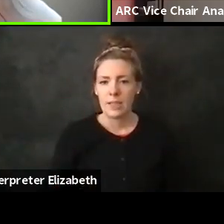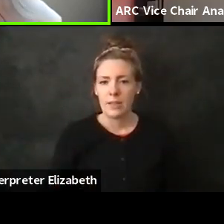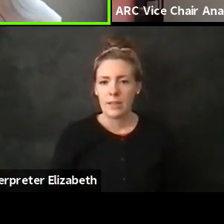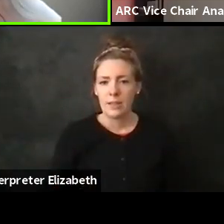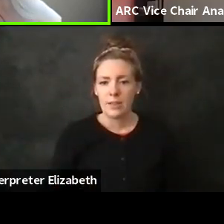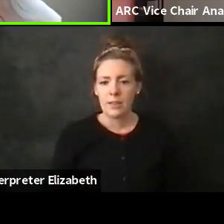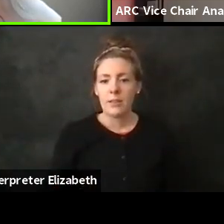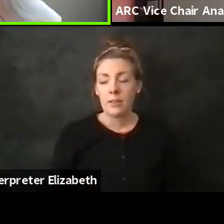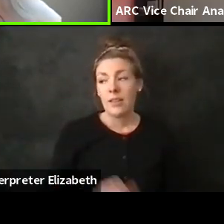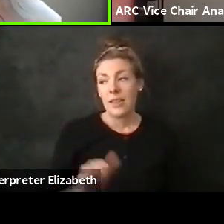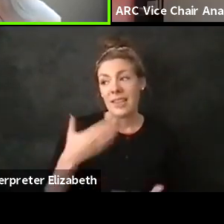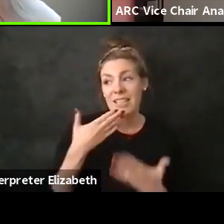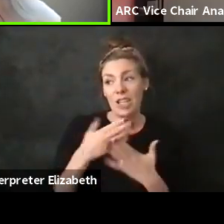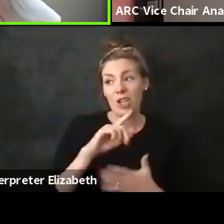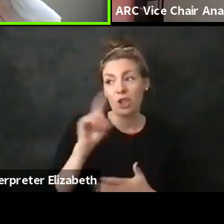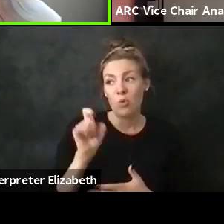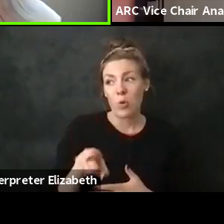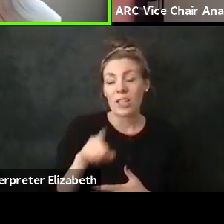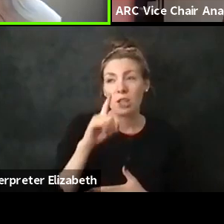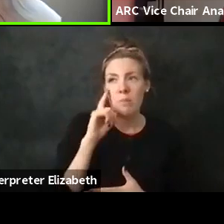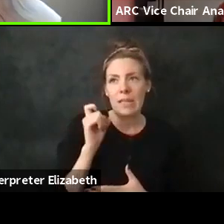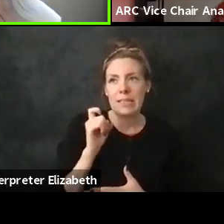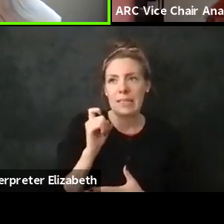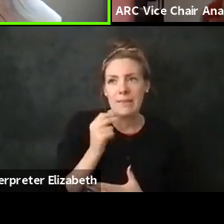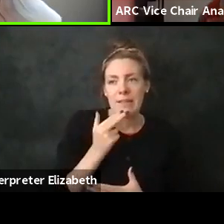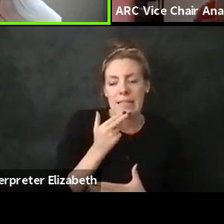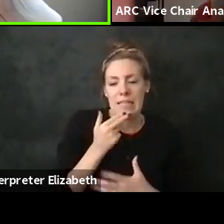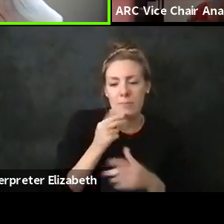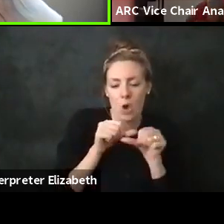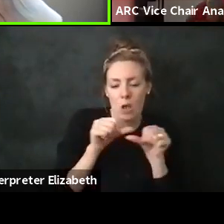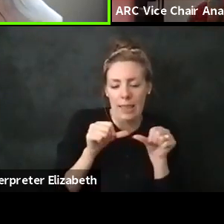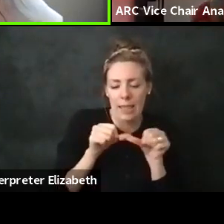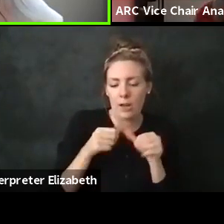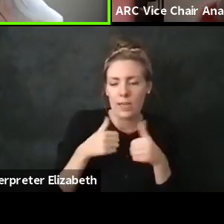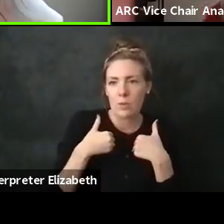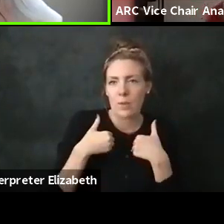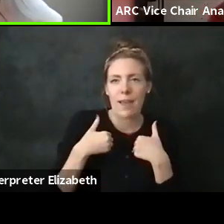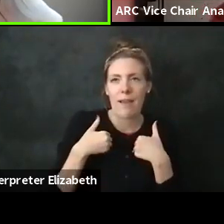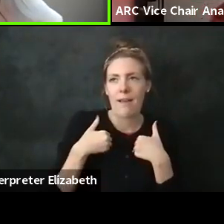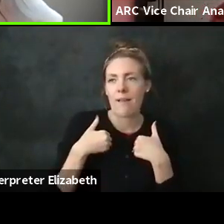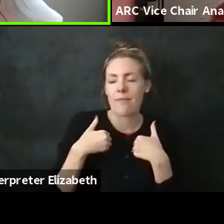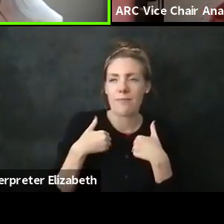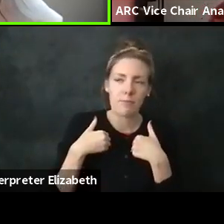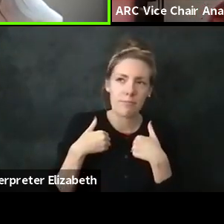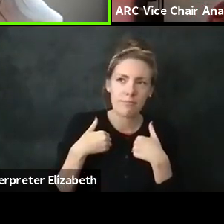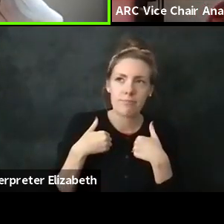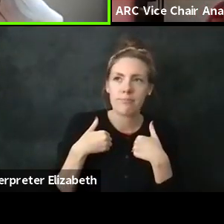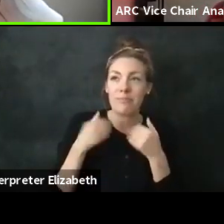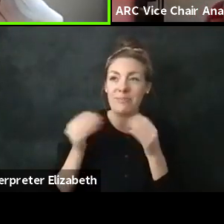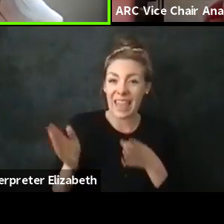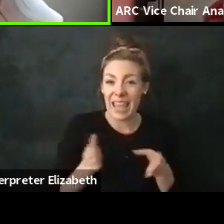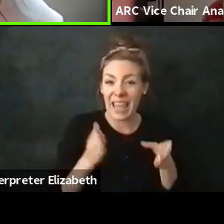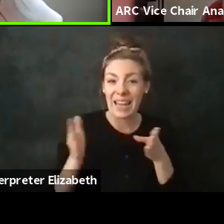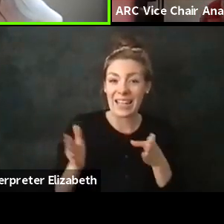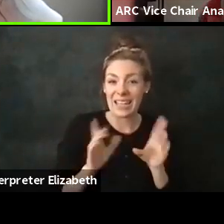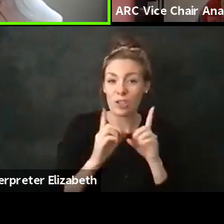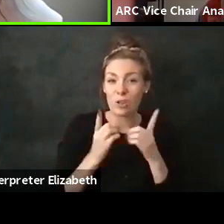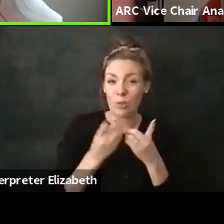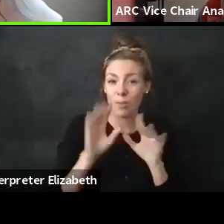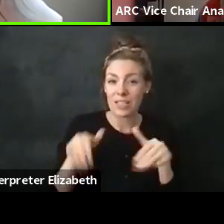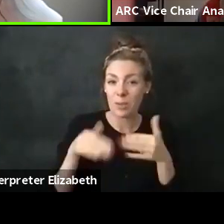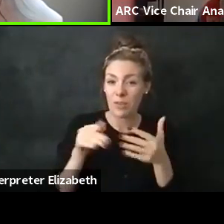That's a good question, because even in very small jurisdictions where we have planning departments that provide very